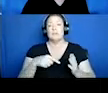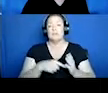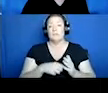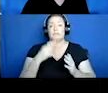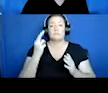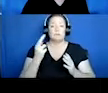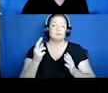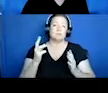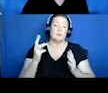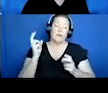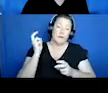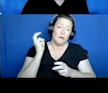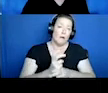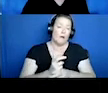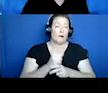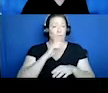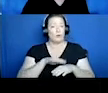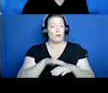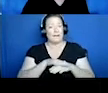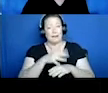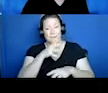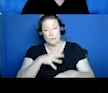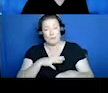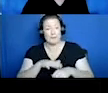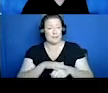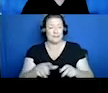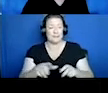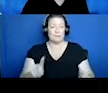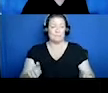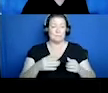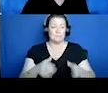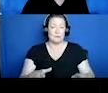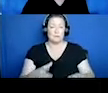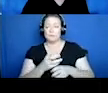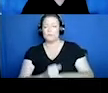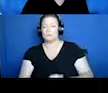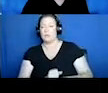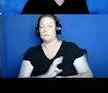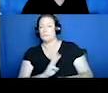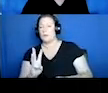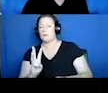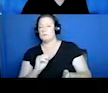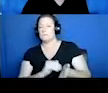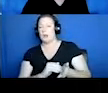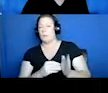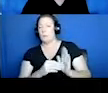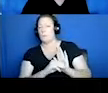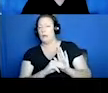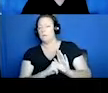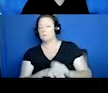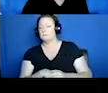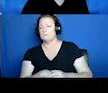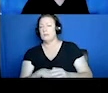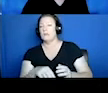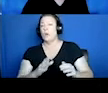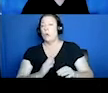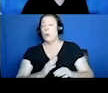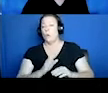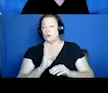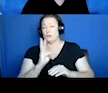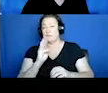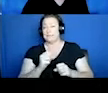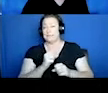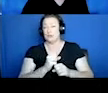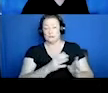so incredibly hard for Native women and Native people in general to trust Western medical models. Over a 6-year period that followed